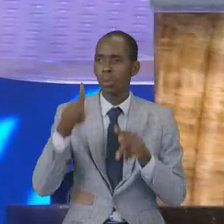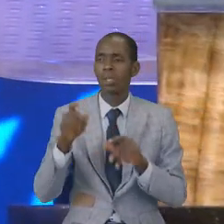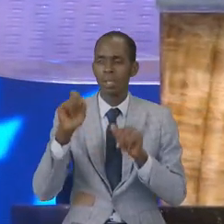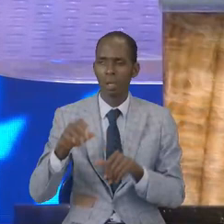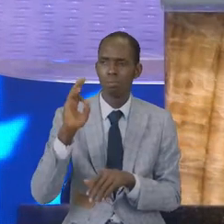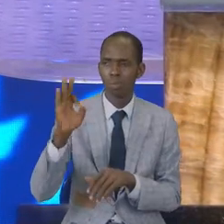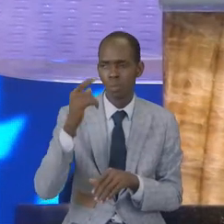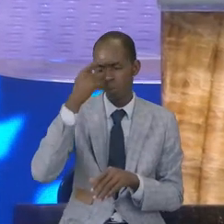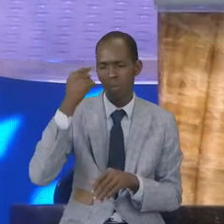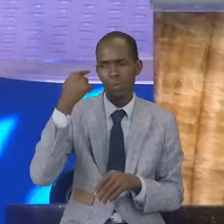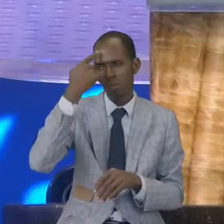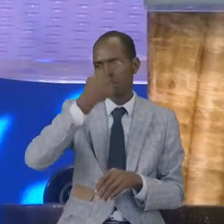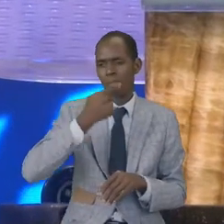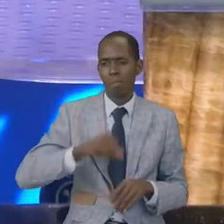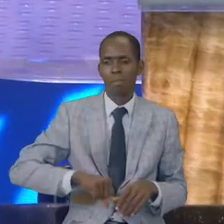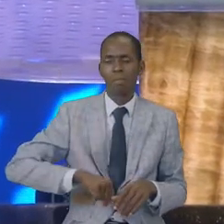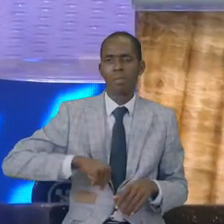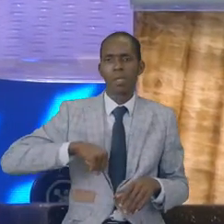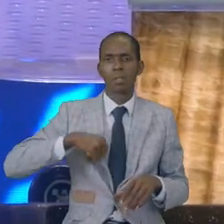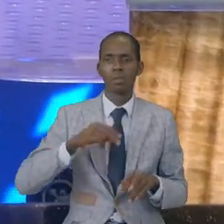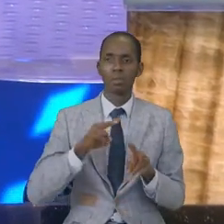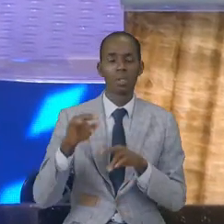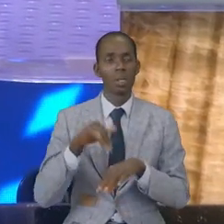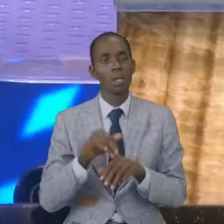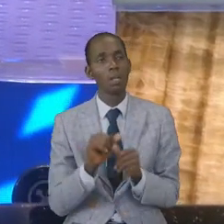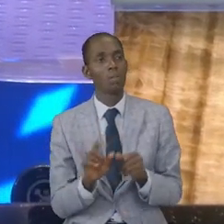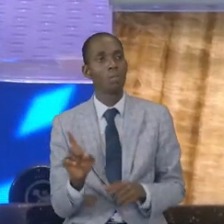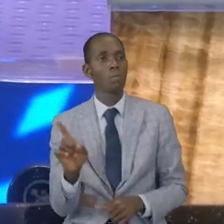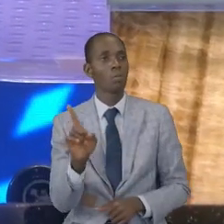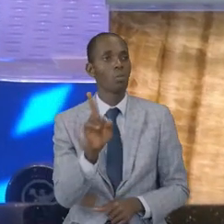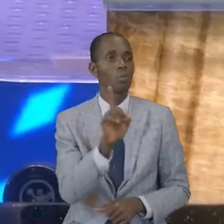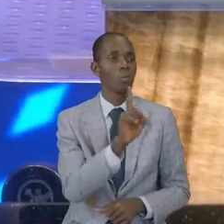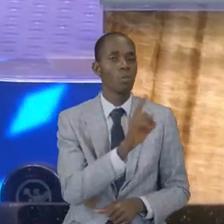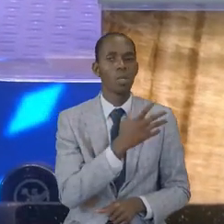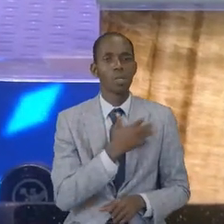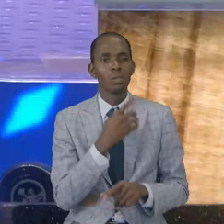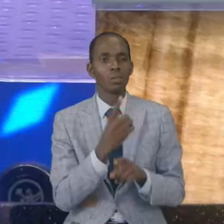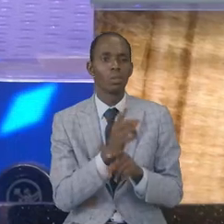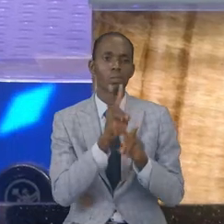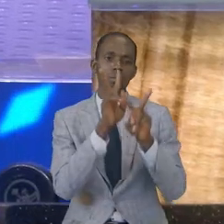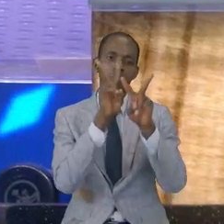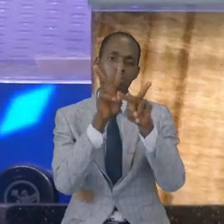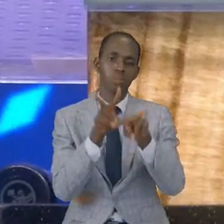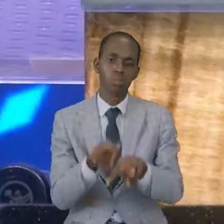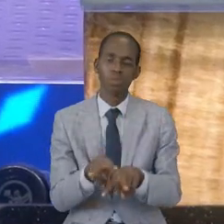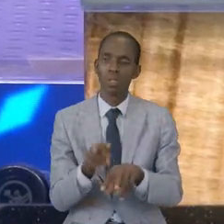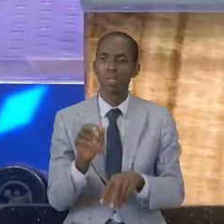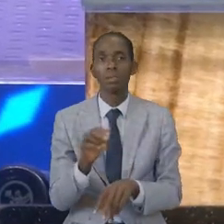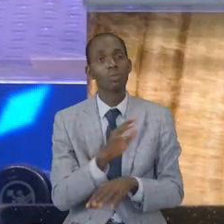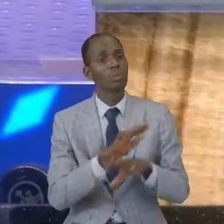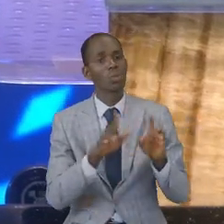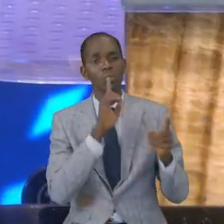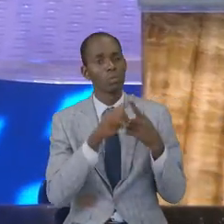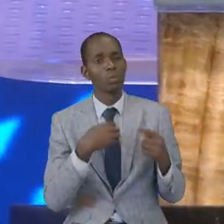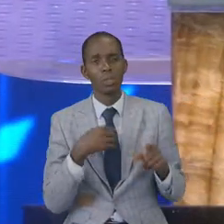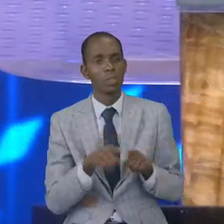A proud look, he looks at everybody and then he belittles everybody. Don't tell me that I've been born